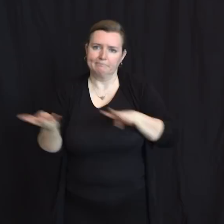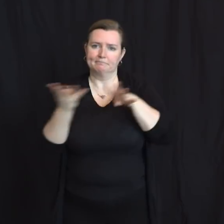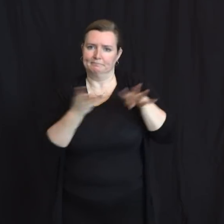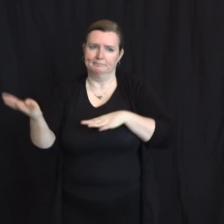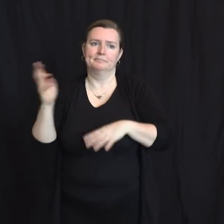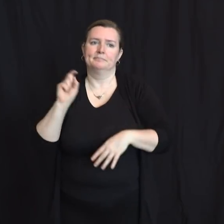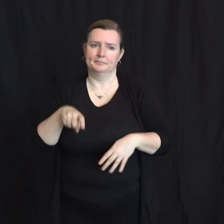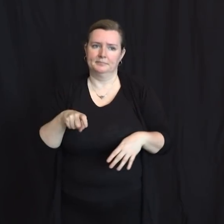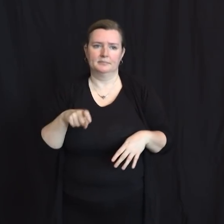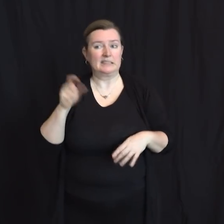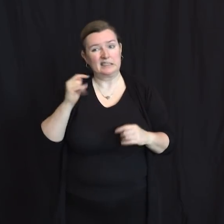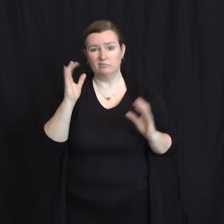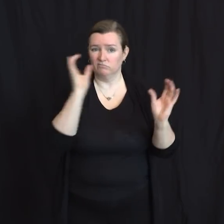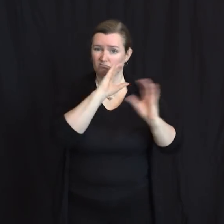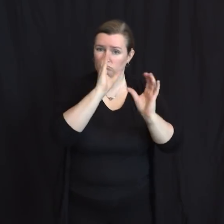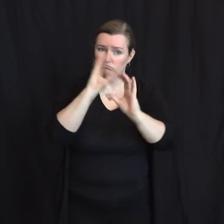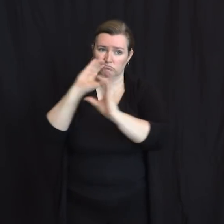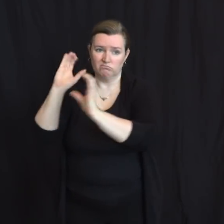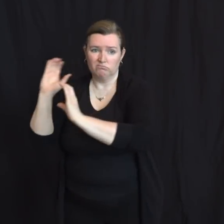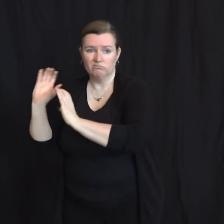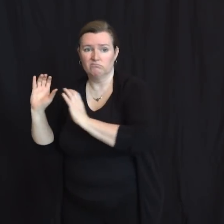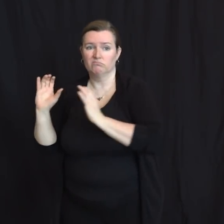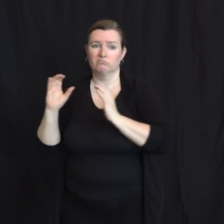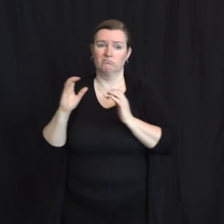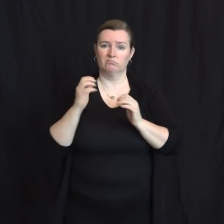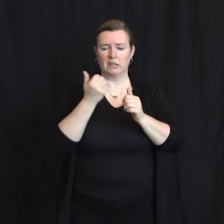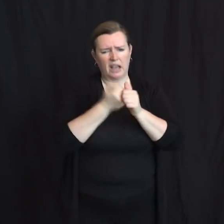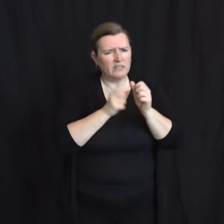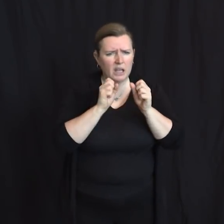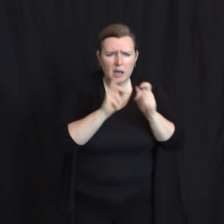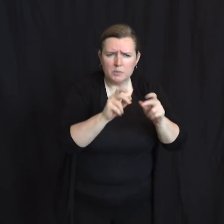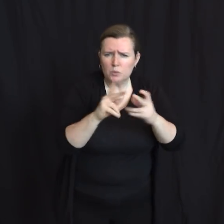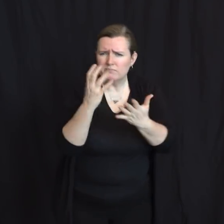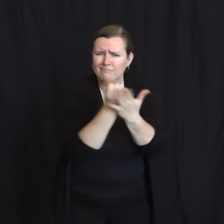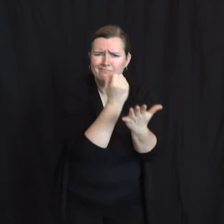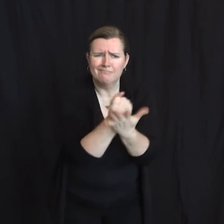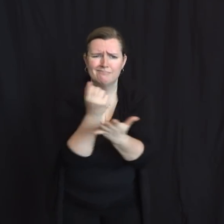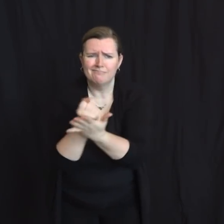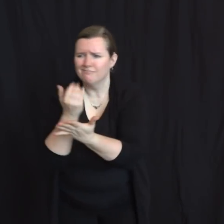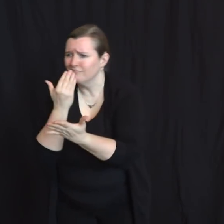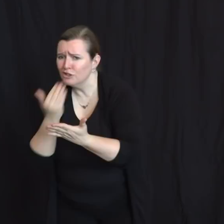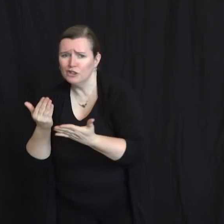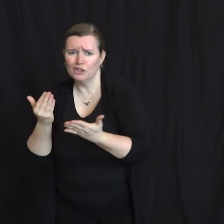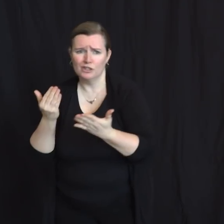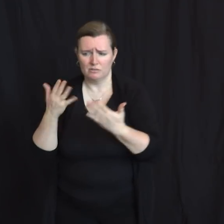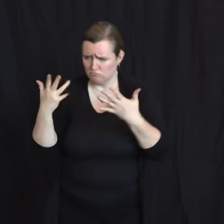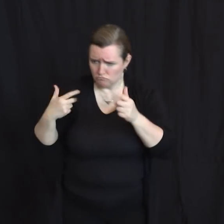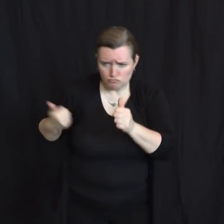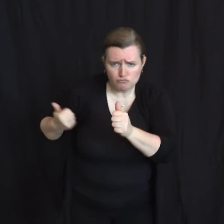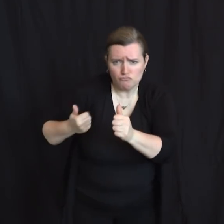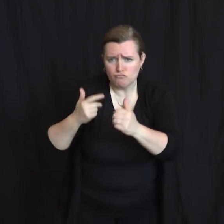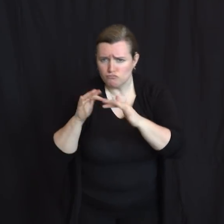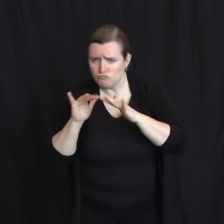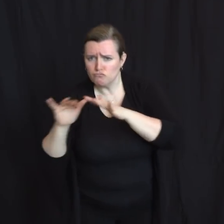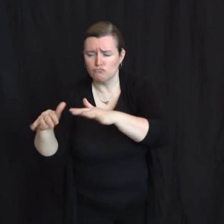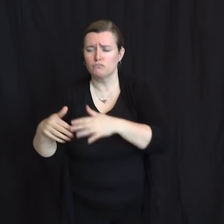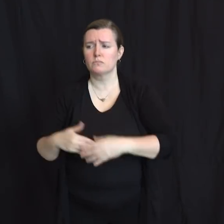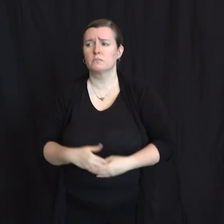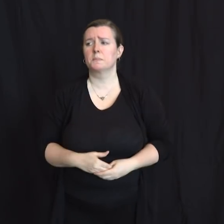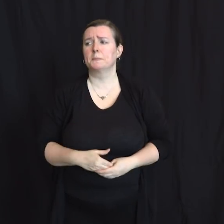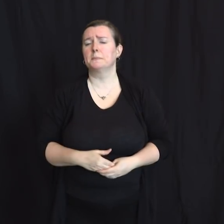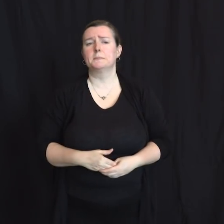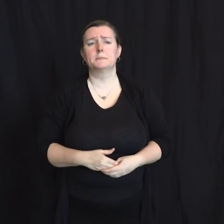continue to pursue every avenue available. But now that I've said that, the record will be corrected by Brian. How fast can you get